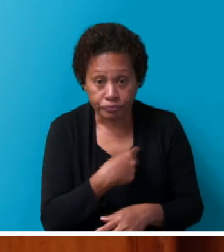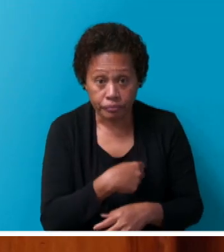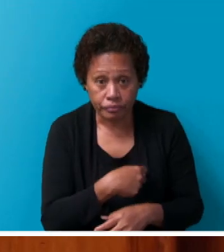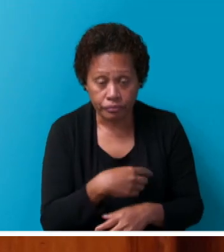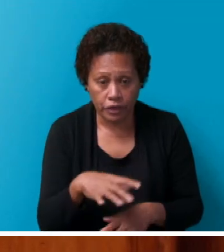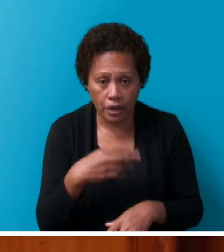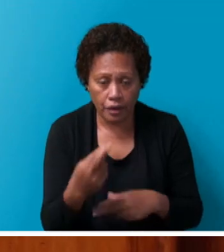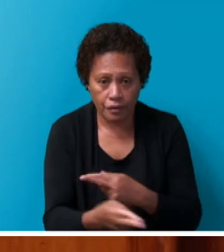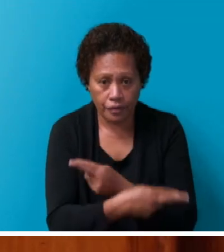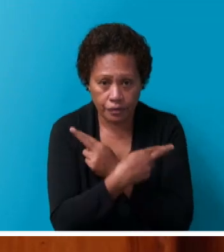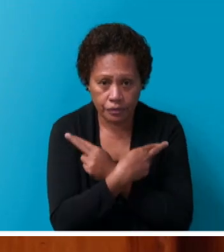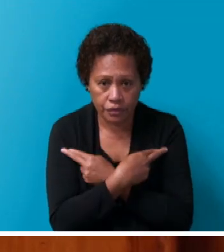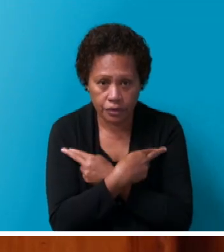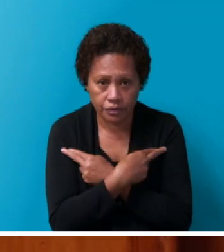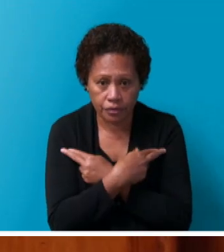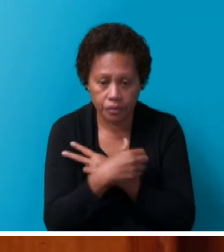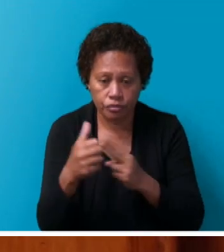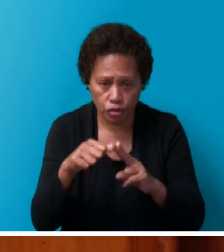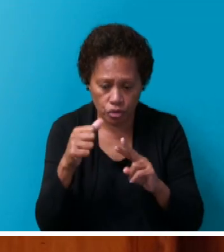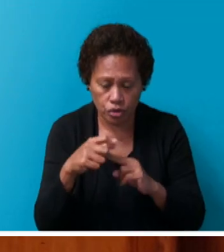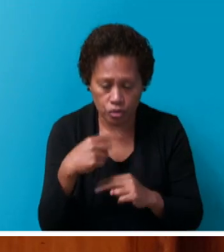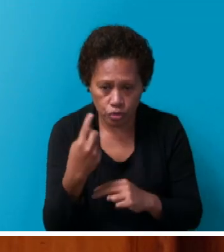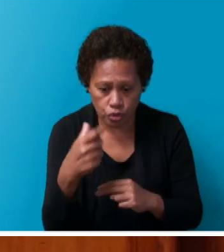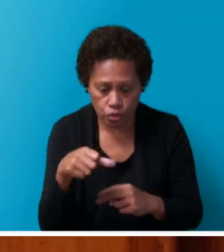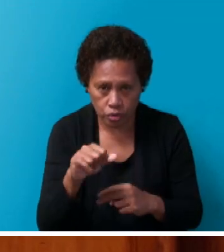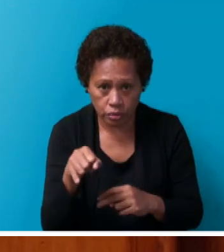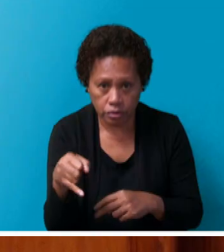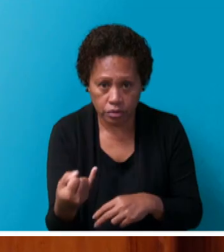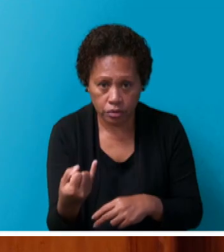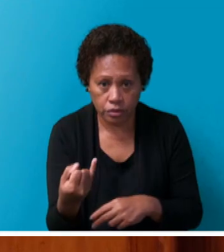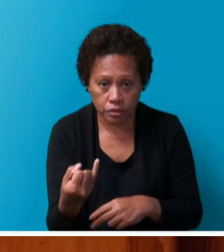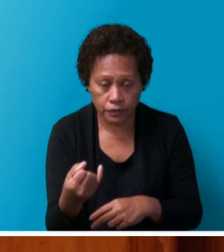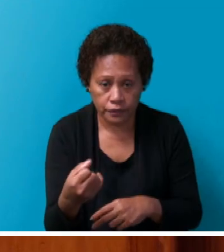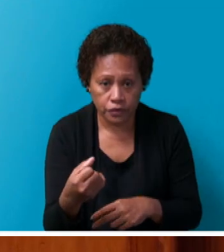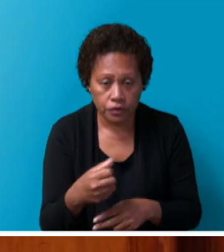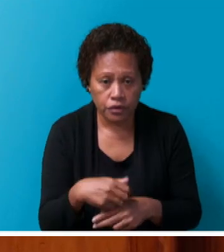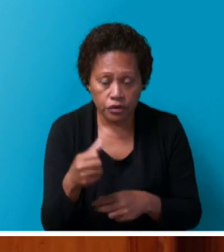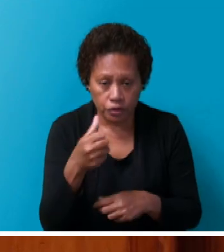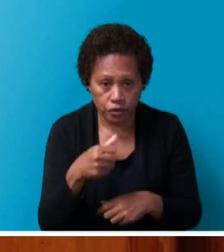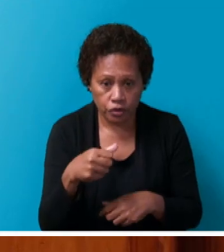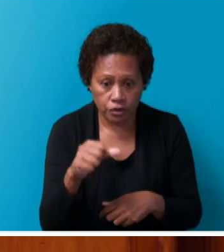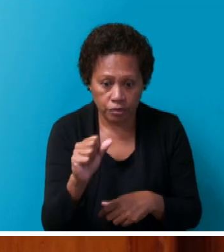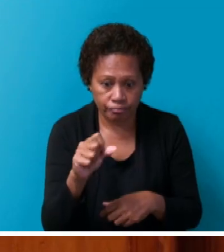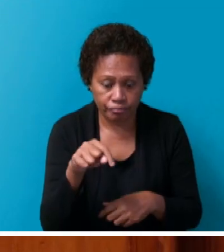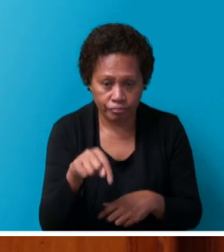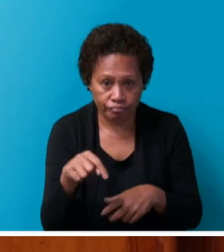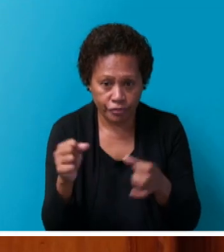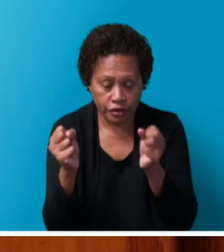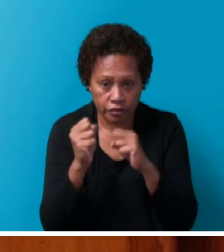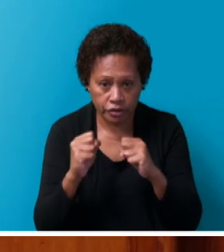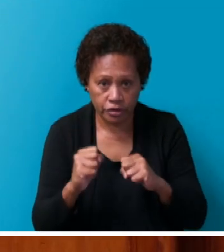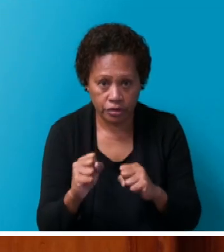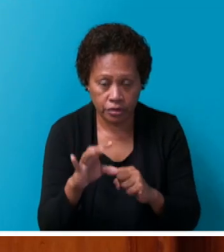respect for customary tenure and traditional stewardship, as well as the use of the best available science that is complemented by